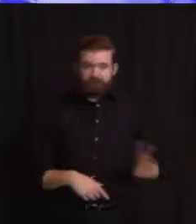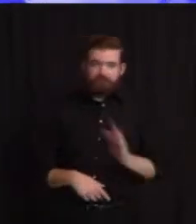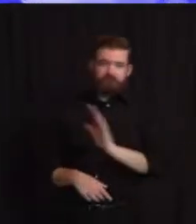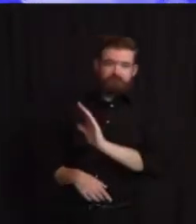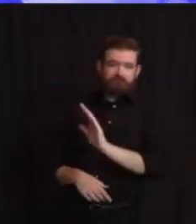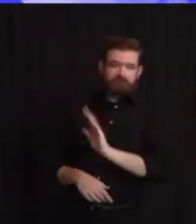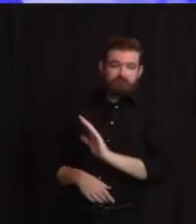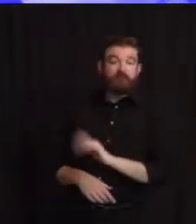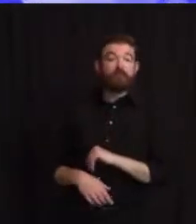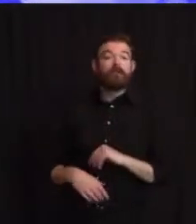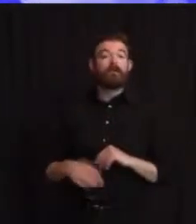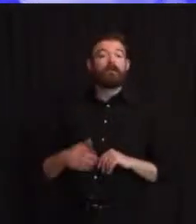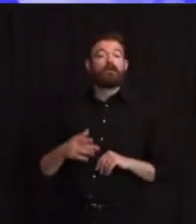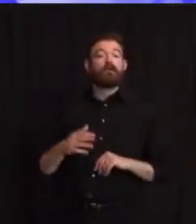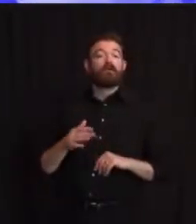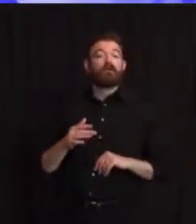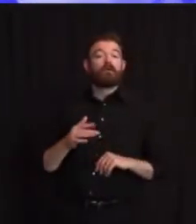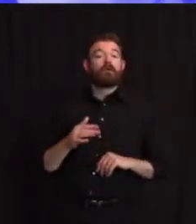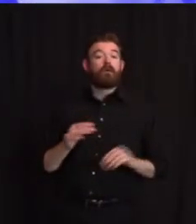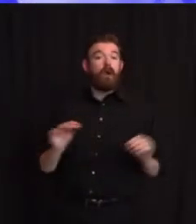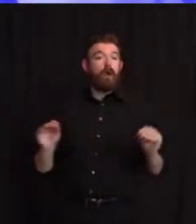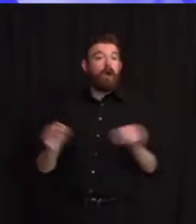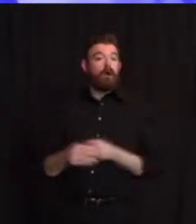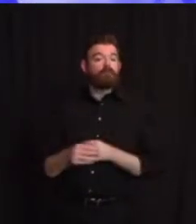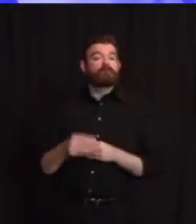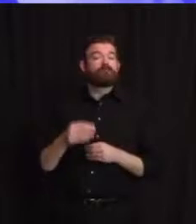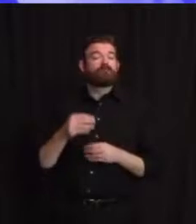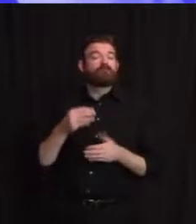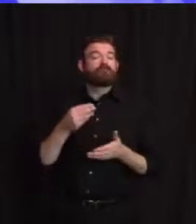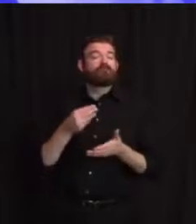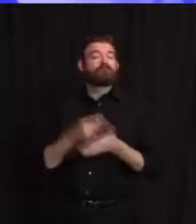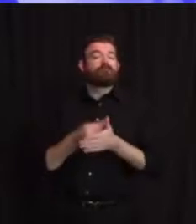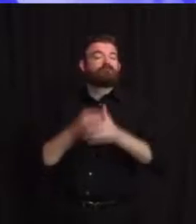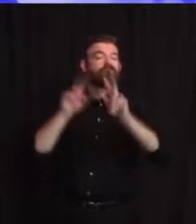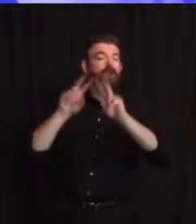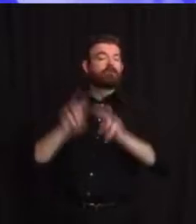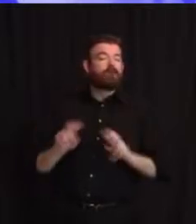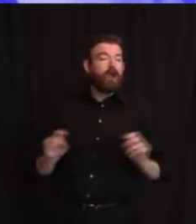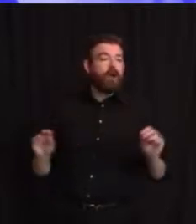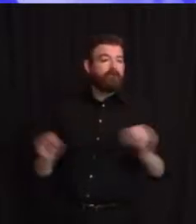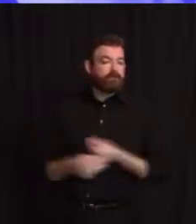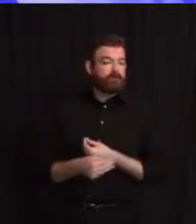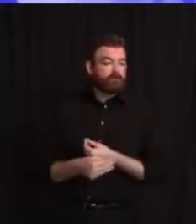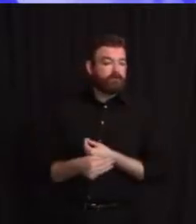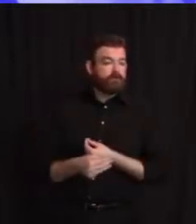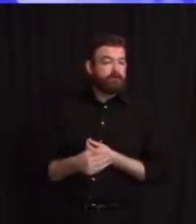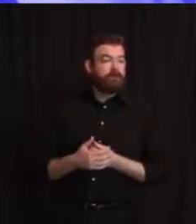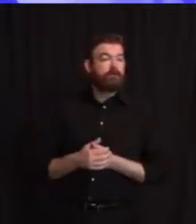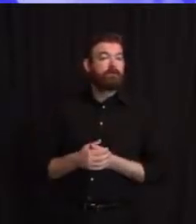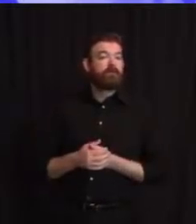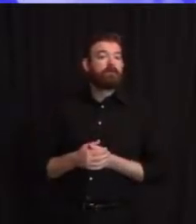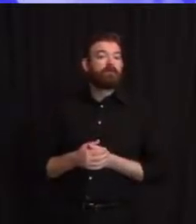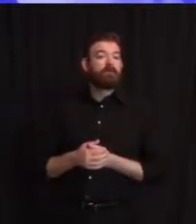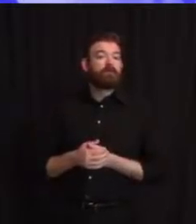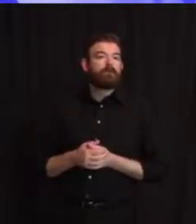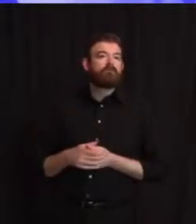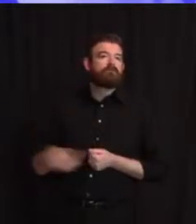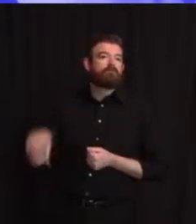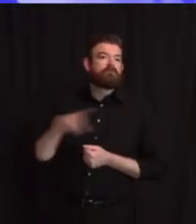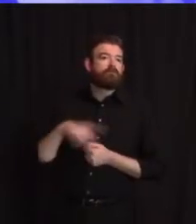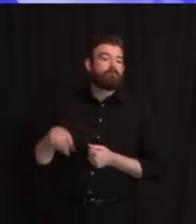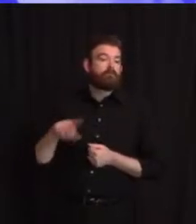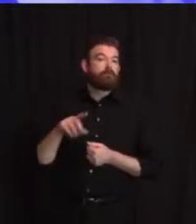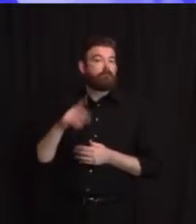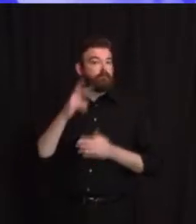Economic Analysis has taken a look at sort of modeling out what we would expect if there